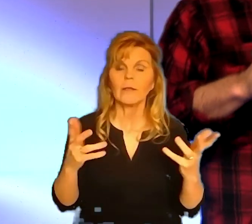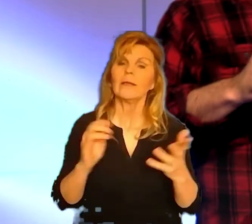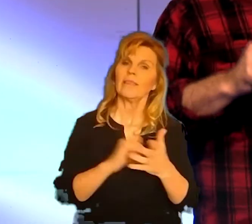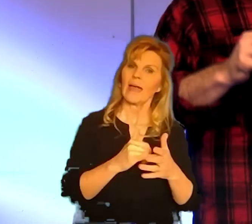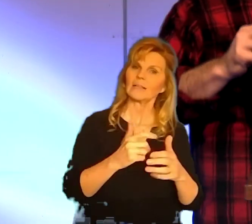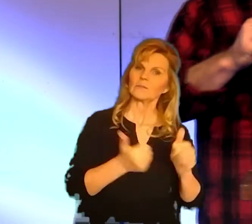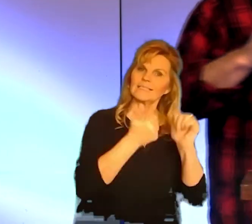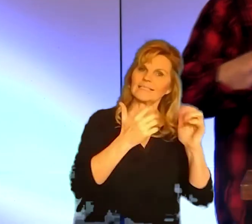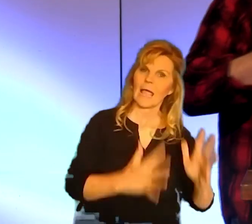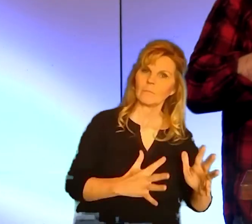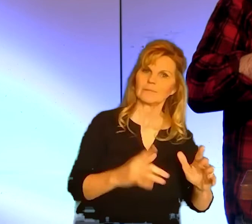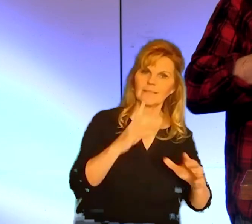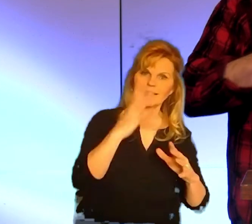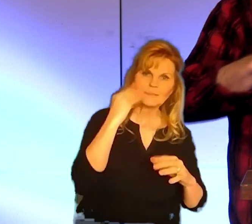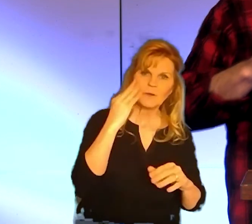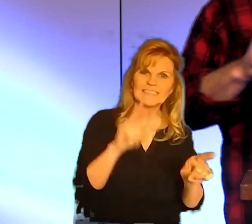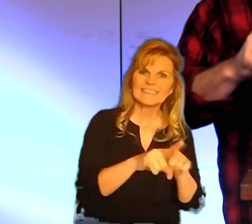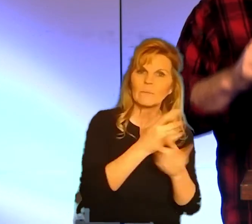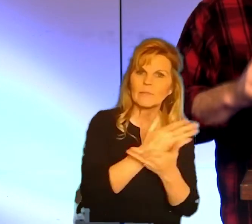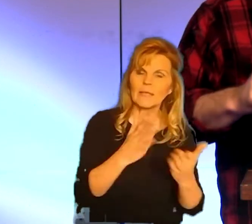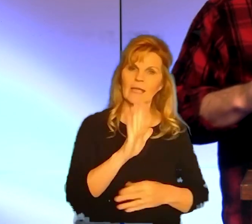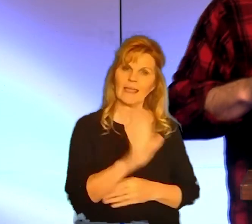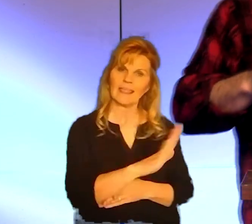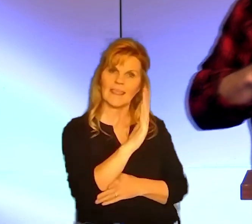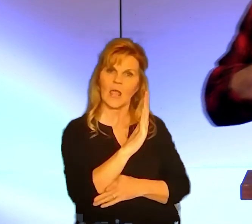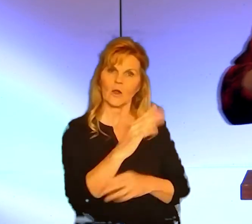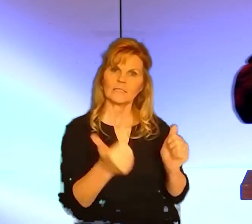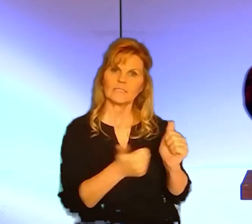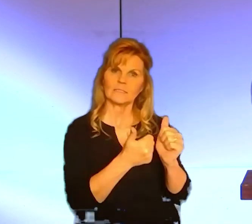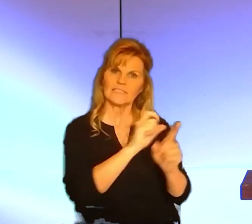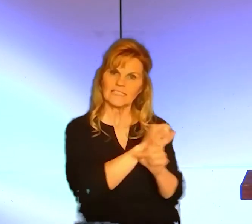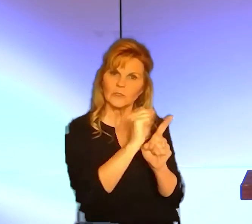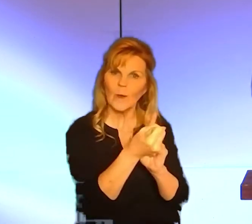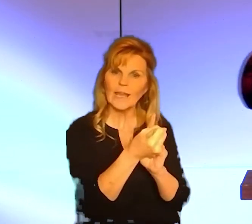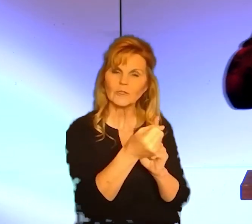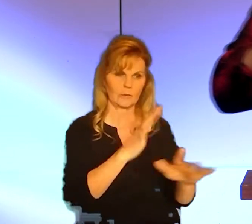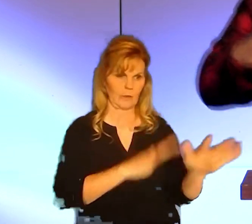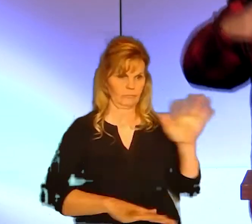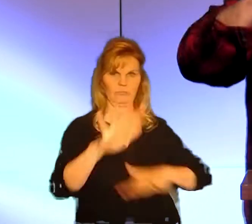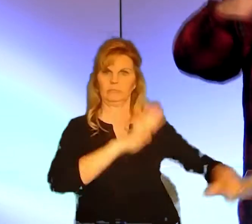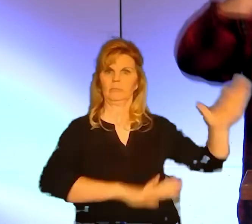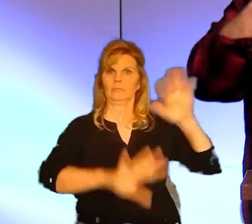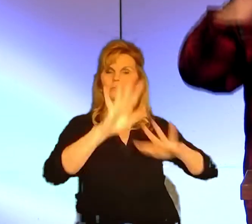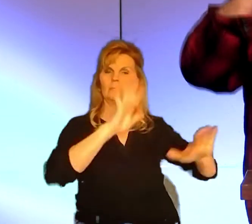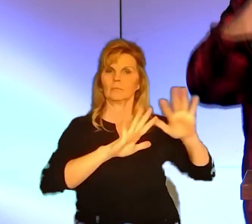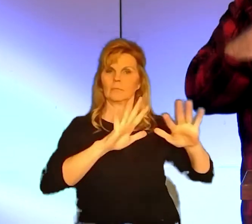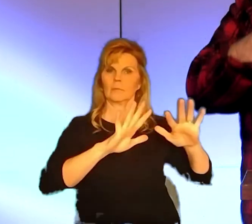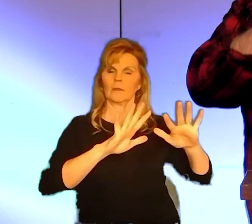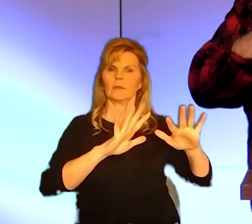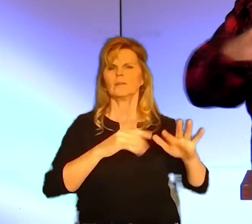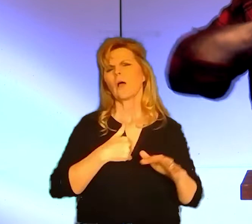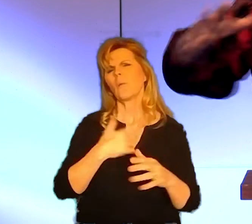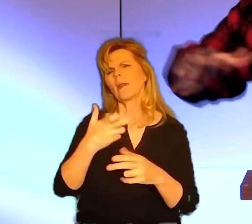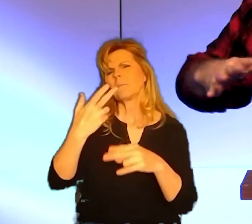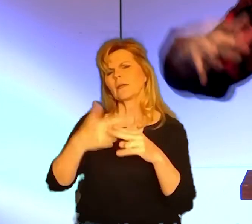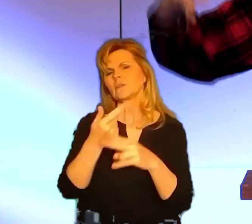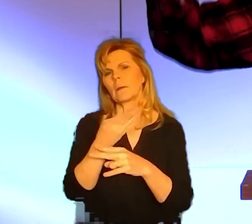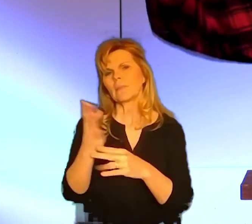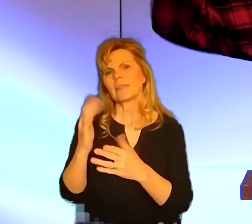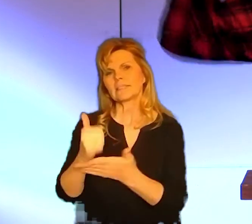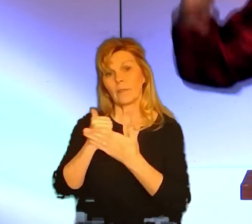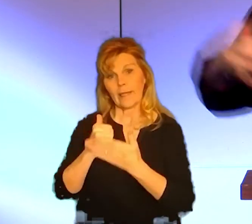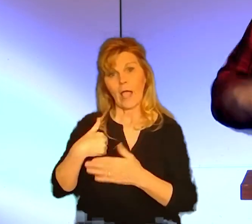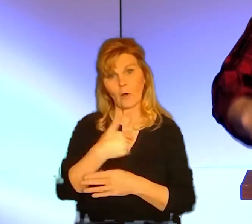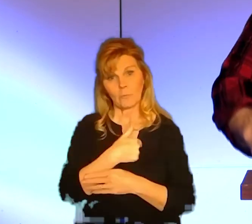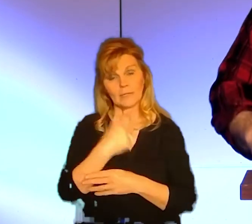were faced with. They were in a situation, it was beyond themselves, but I just wanna talk about a couple things in mind that I think will help us and it'll